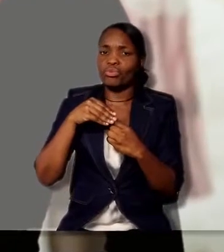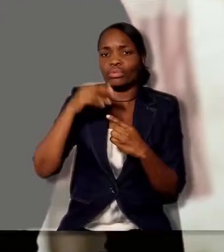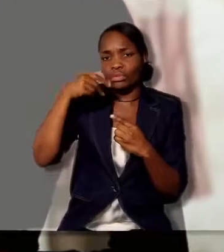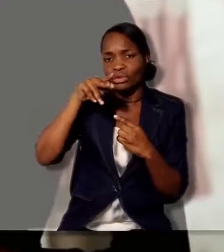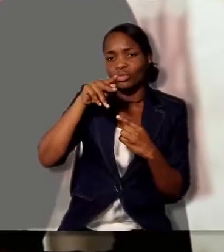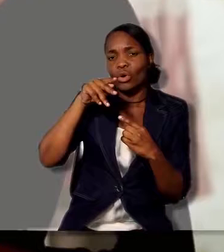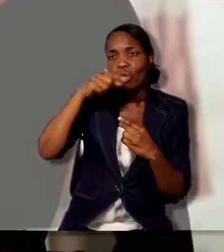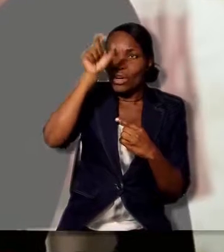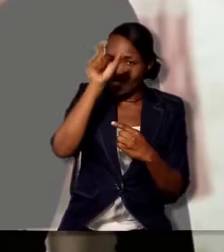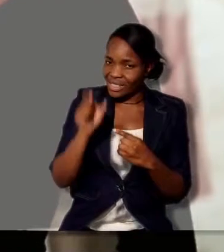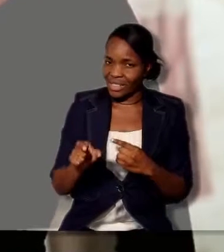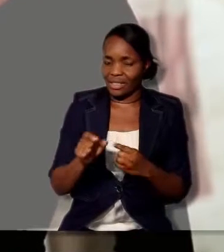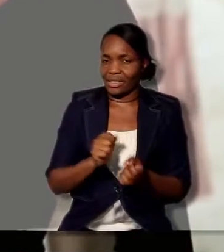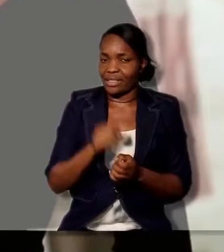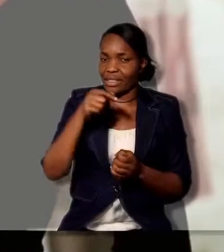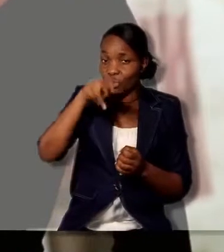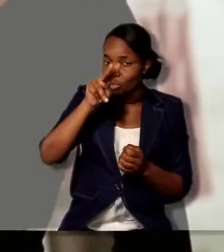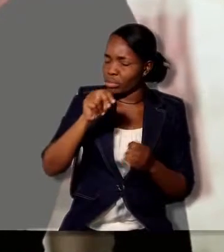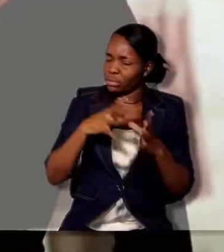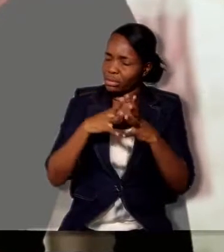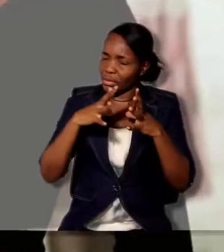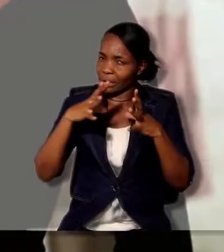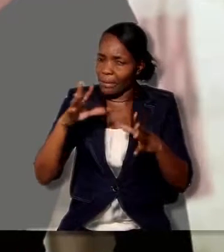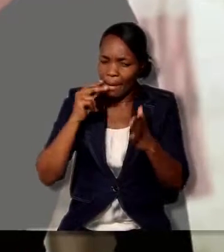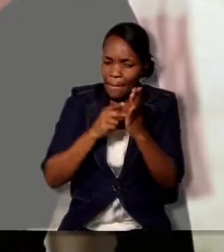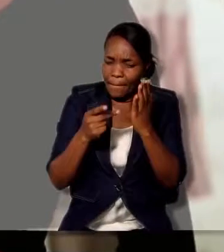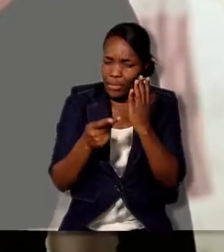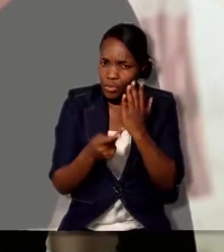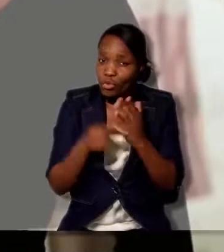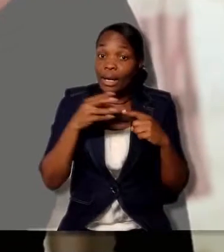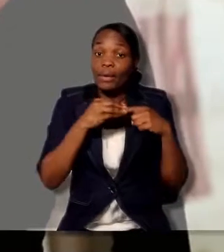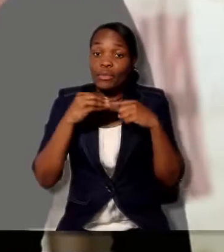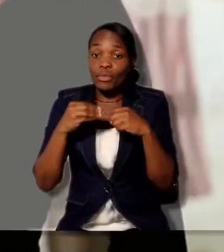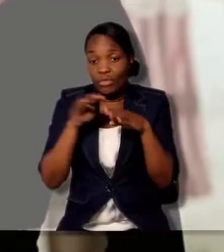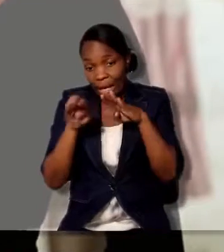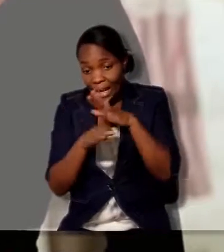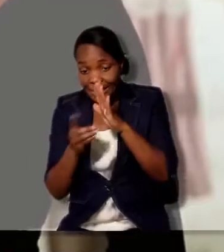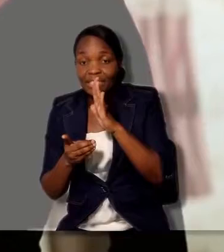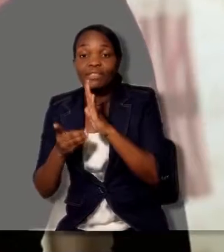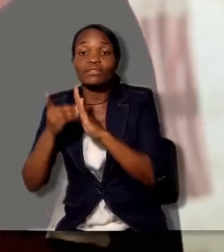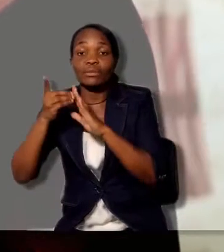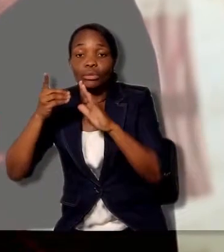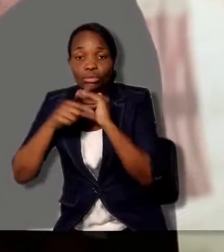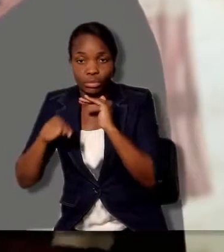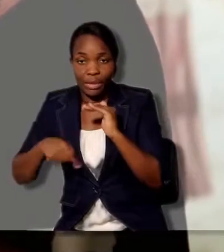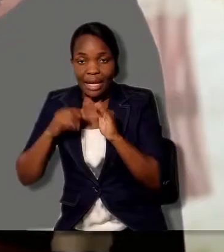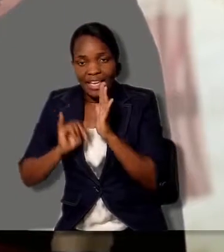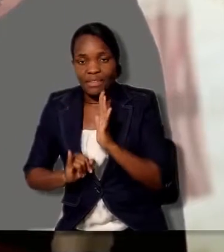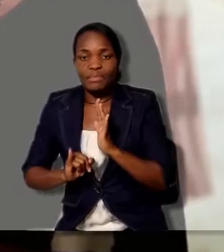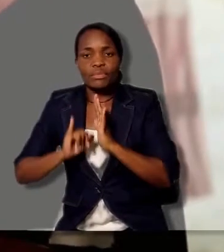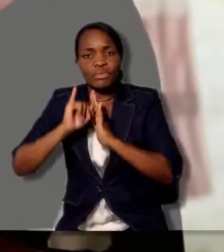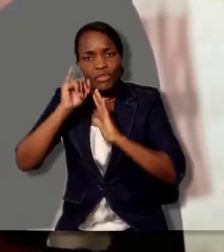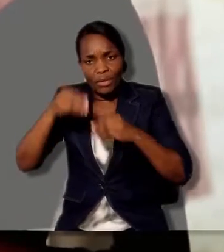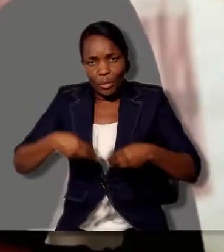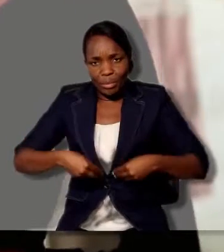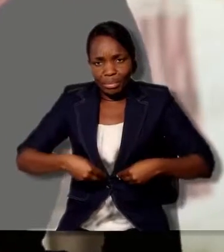Italy. This is the United Nations agency that runs programs, especially in underdeveloped countries, for improving farming